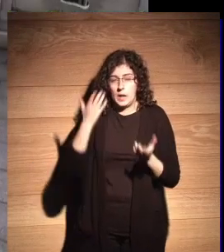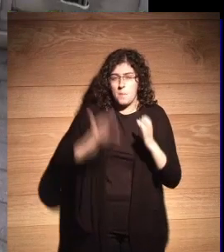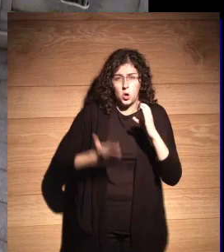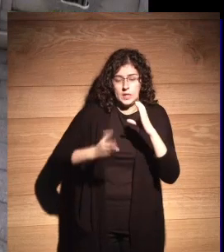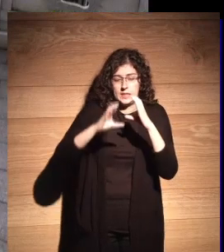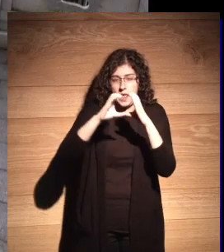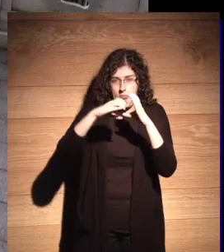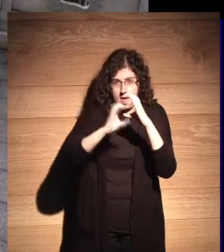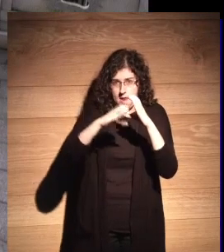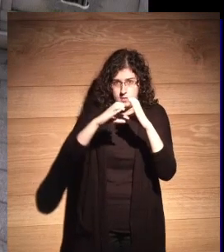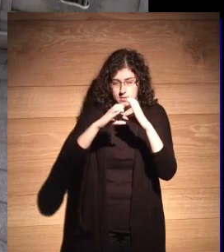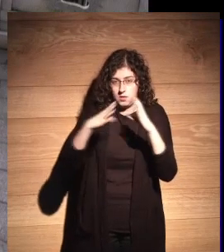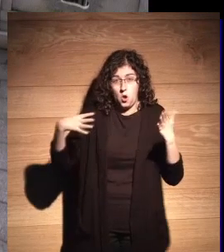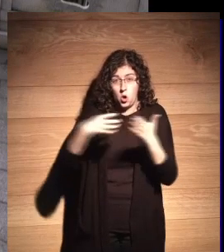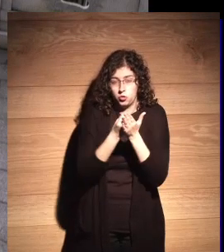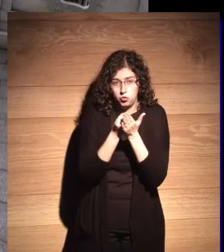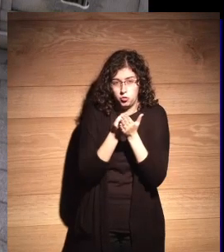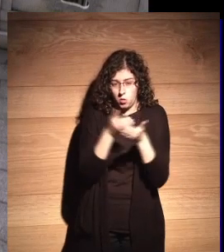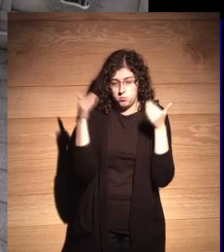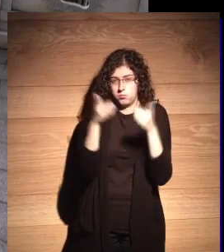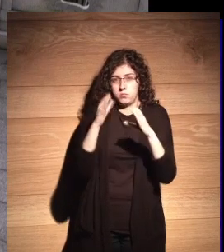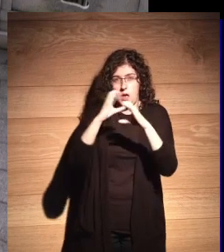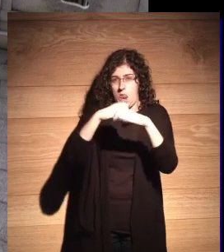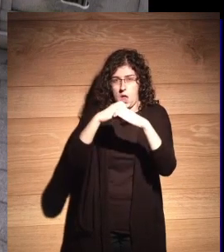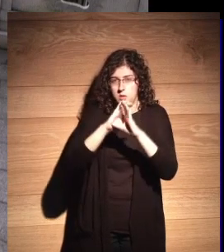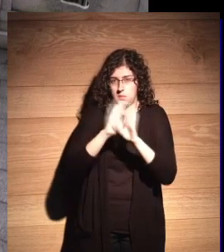boils down to the lens. Now,